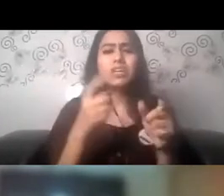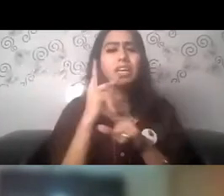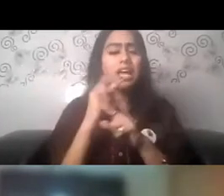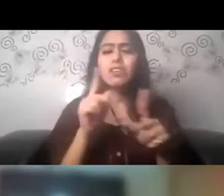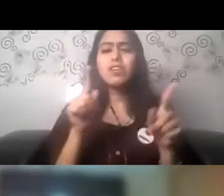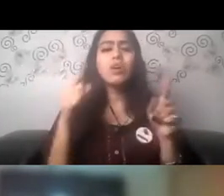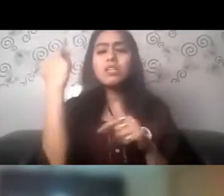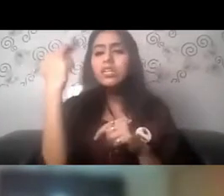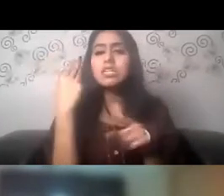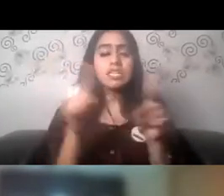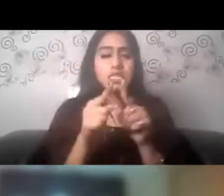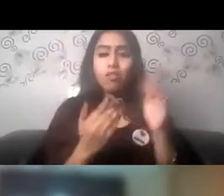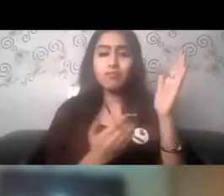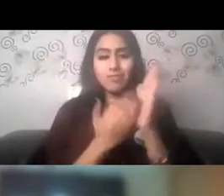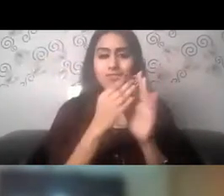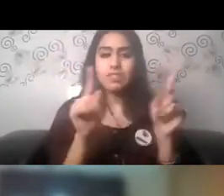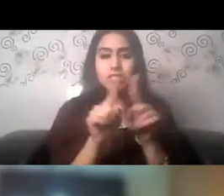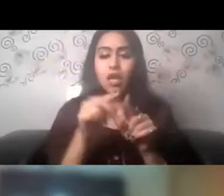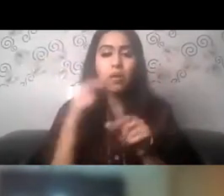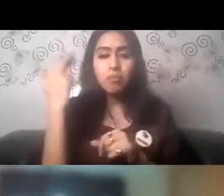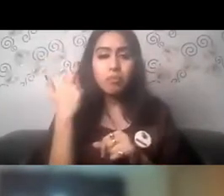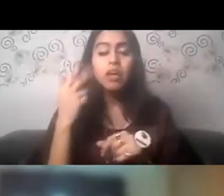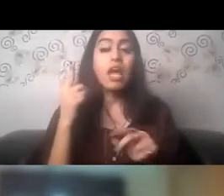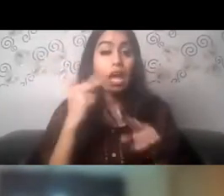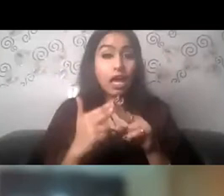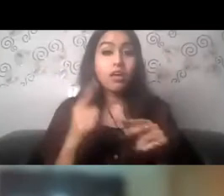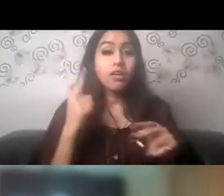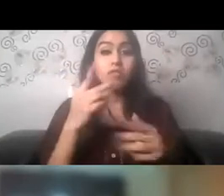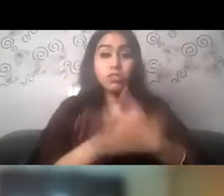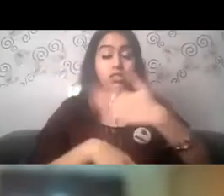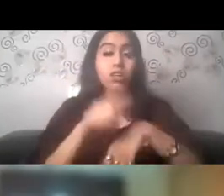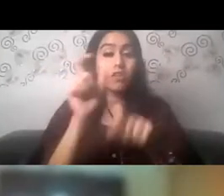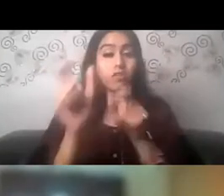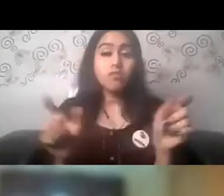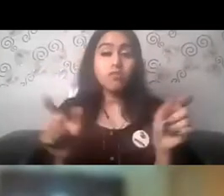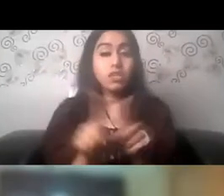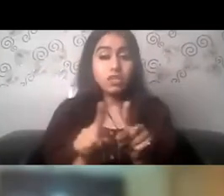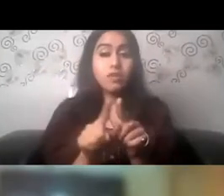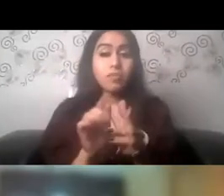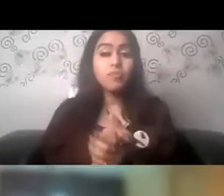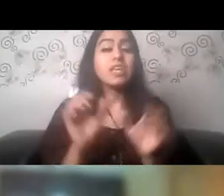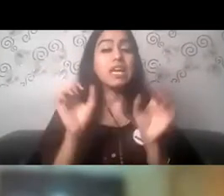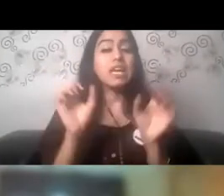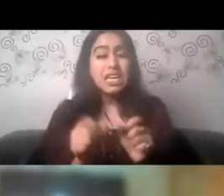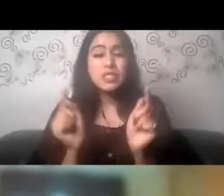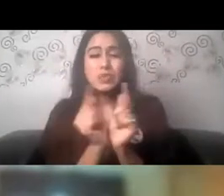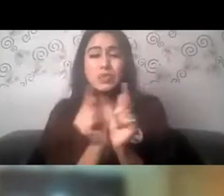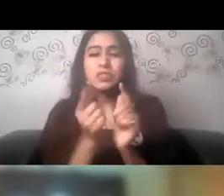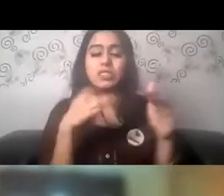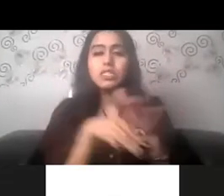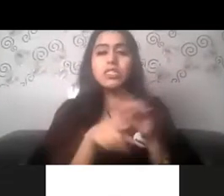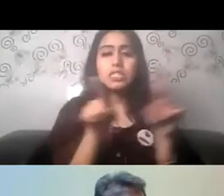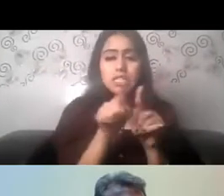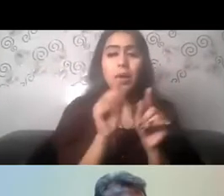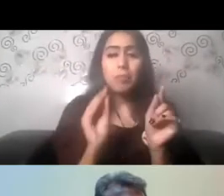developing that strategy. So for disabled people and the disabled people's rights movement, it was quite an important victory